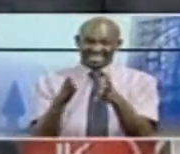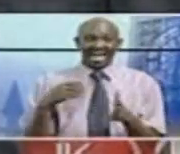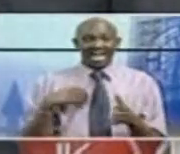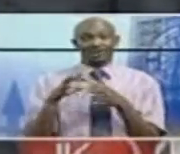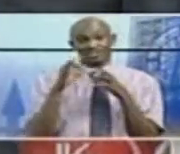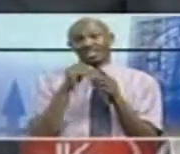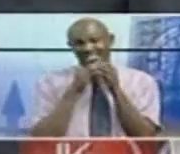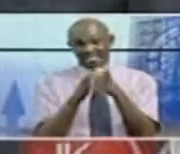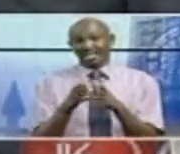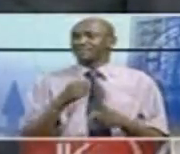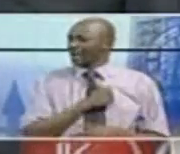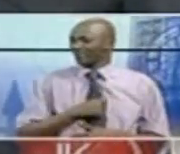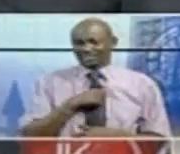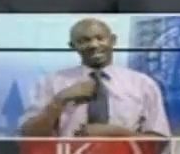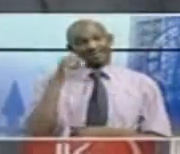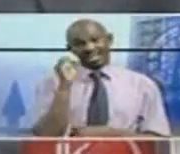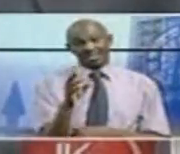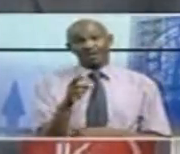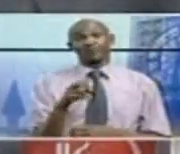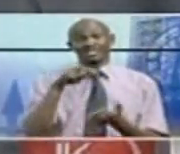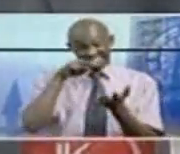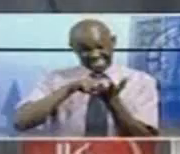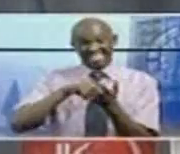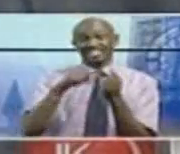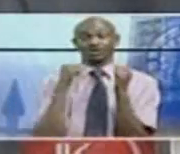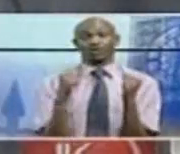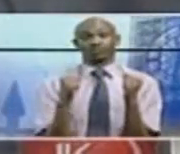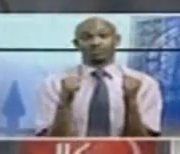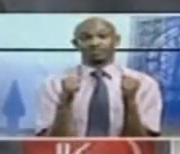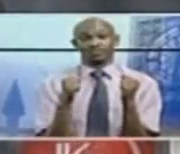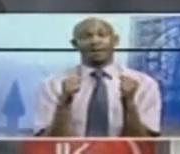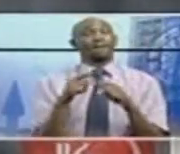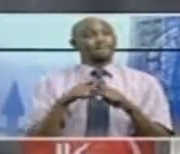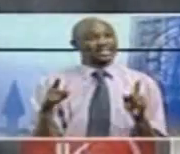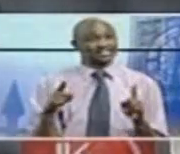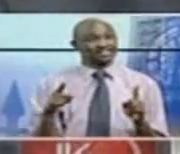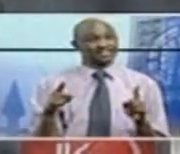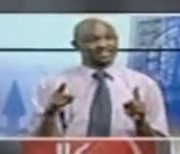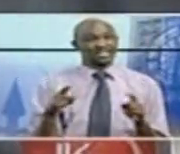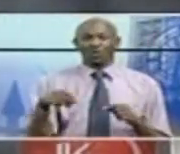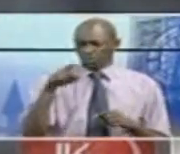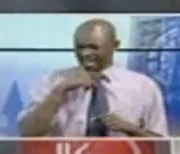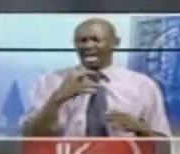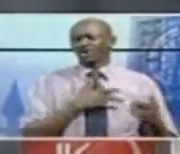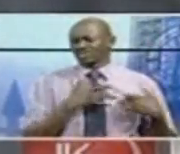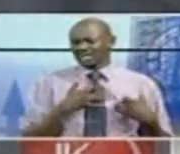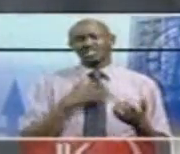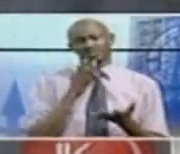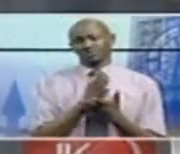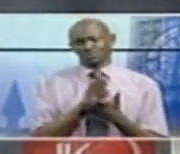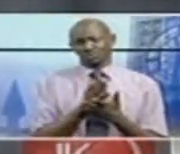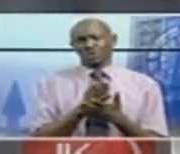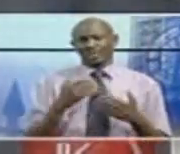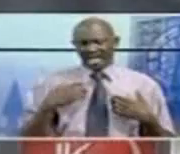leader. And no apologies to make for standing on that ground. But we are very concerned that the